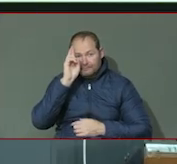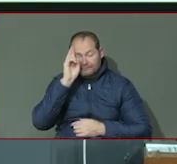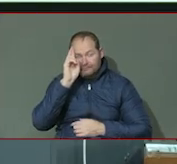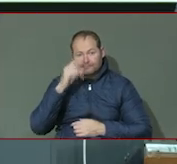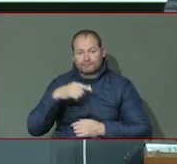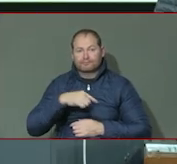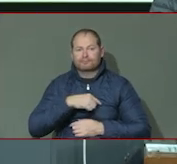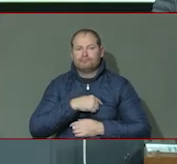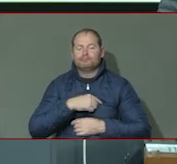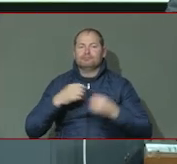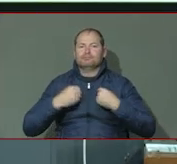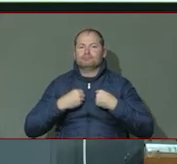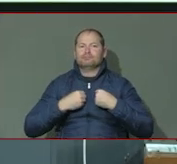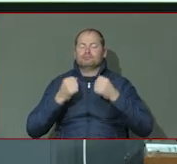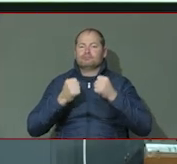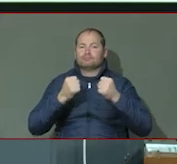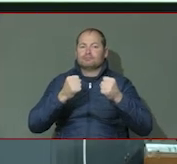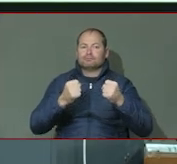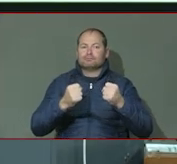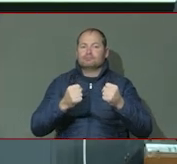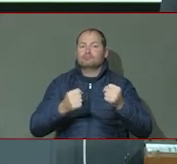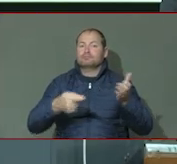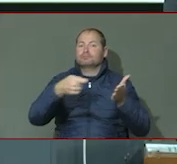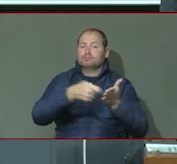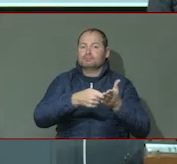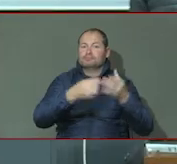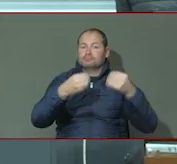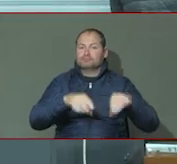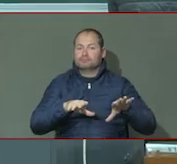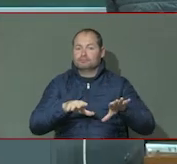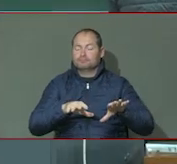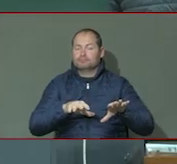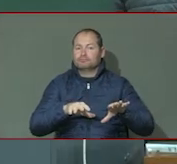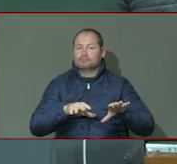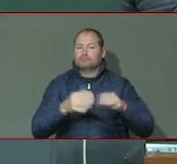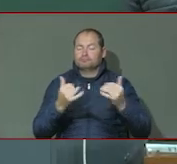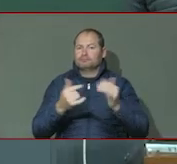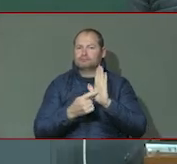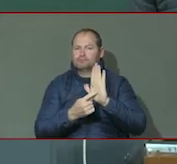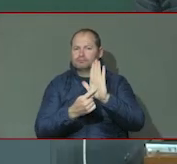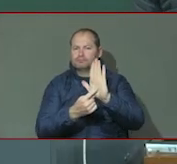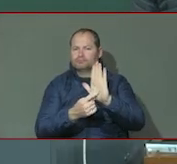fixed assets, purchased or disposed. Just let me just quickly wipe this.